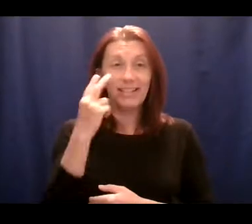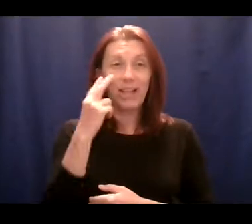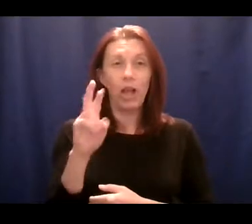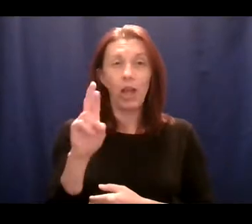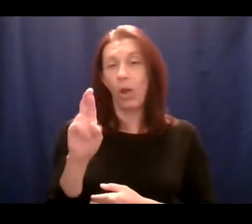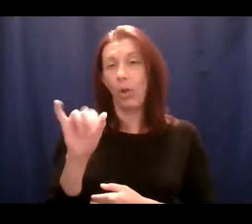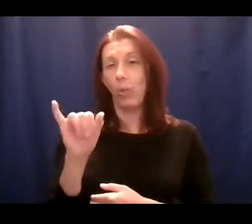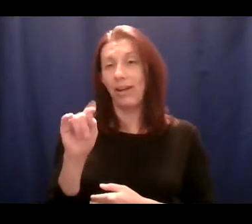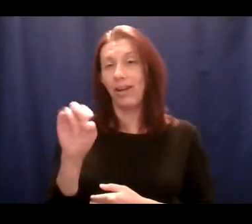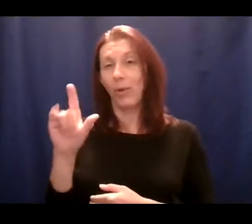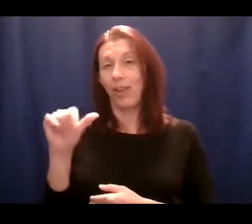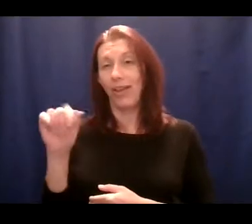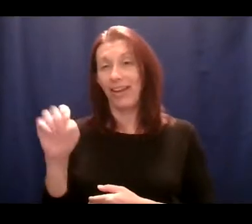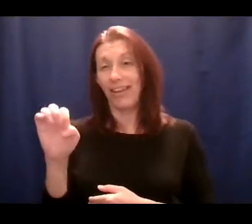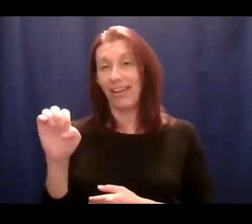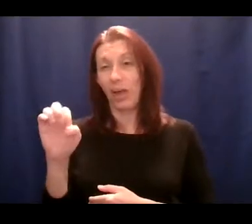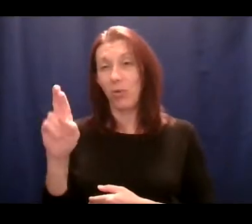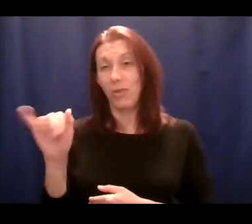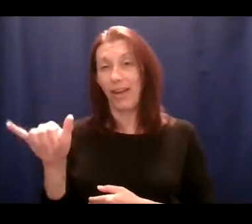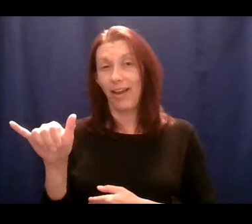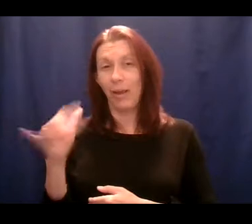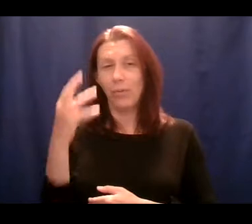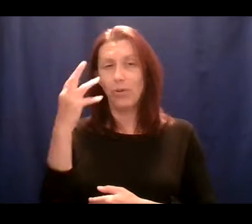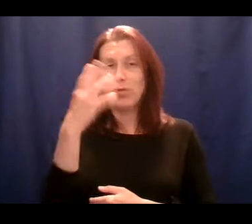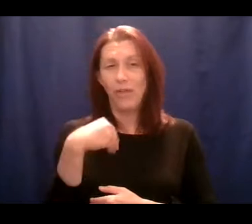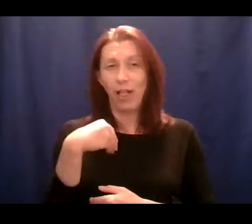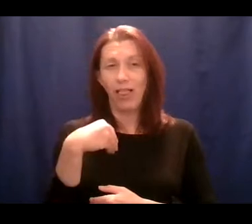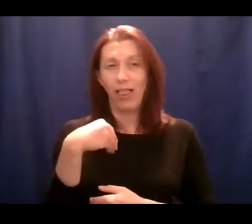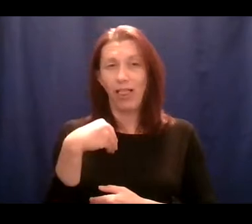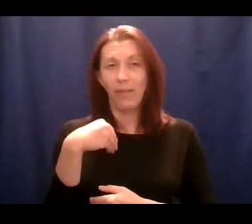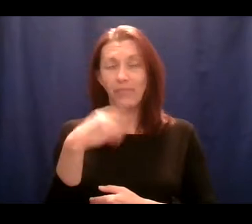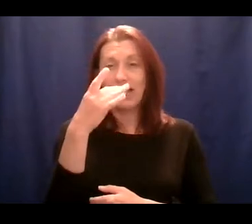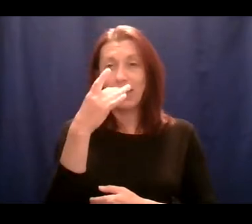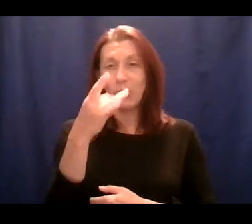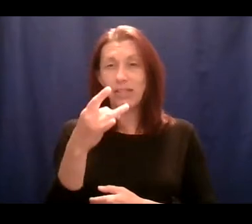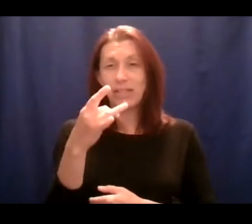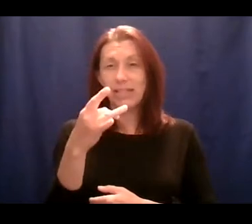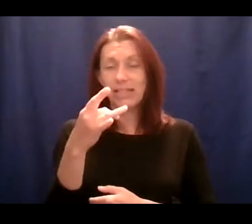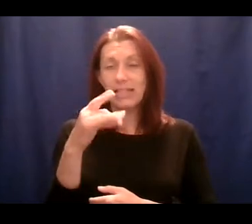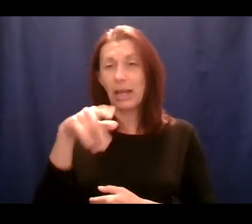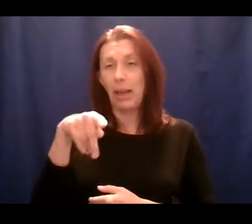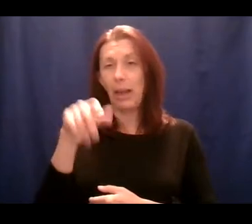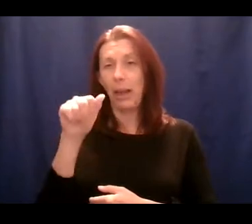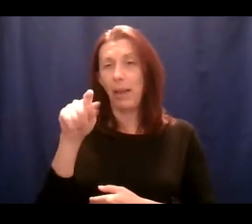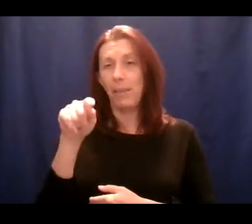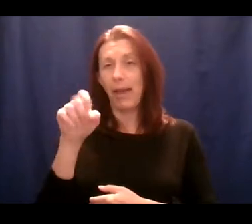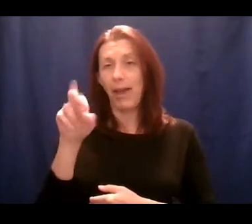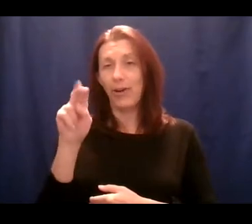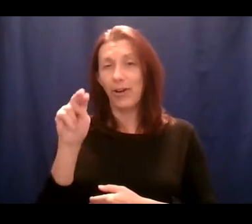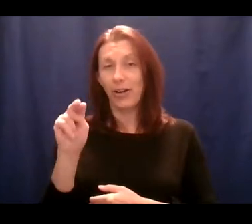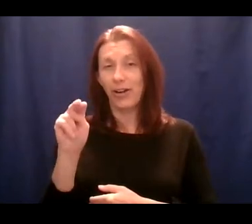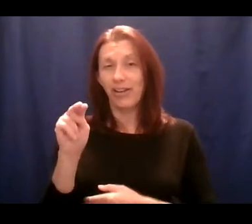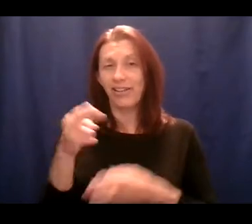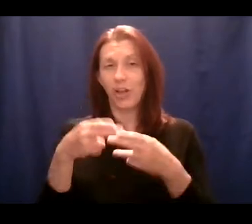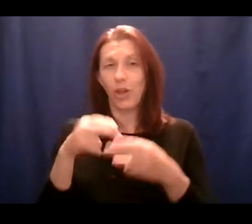Ray. She's beautiful. She has that really interesting pattern called the reticulate pattern. But if you